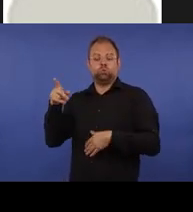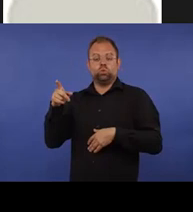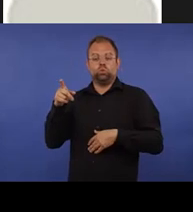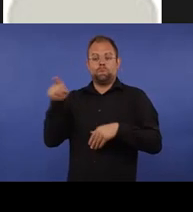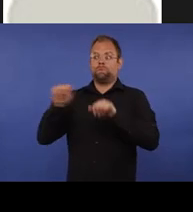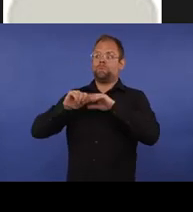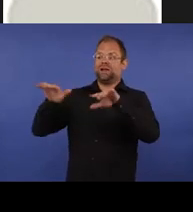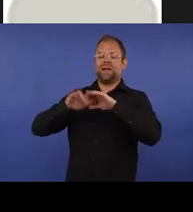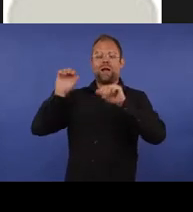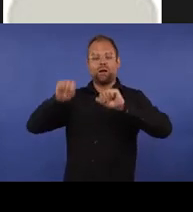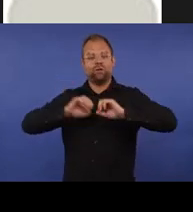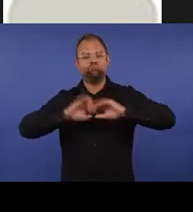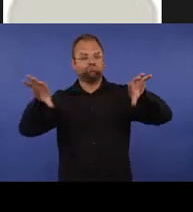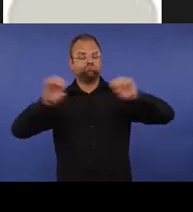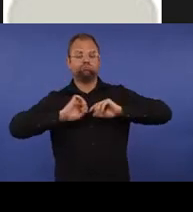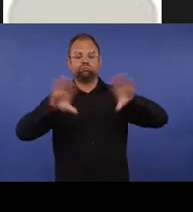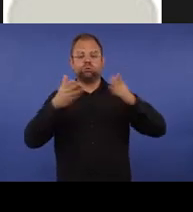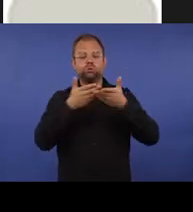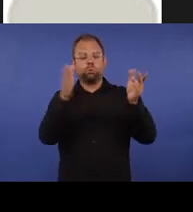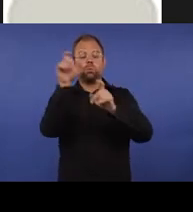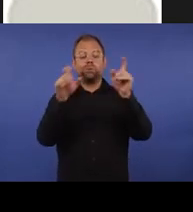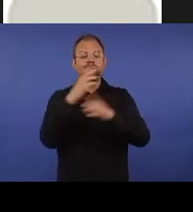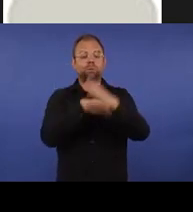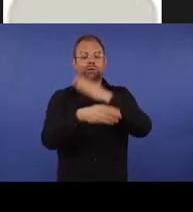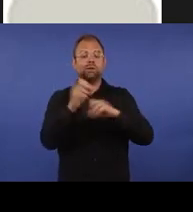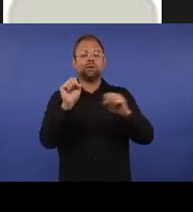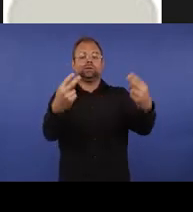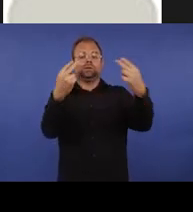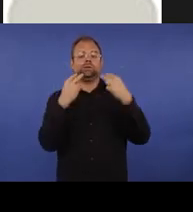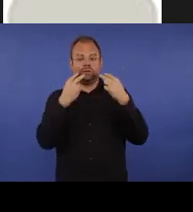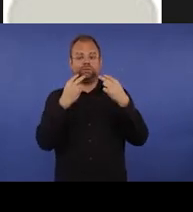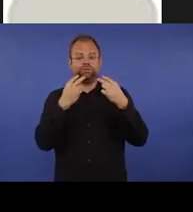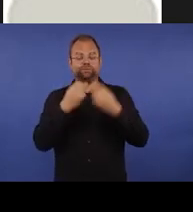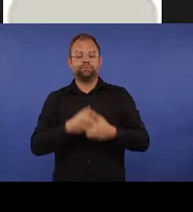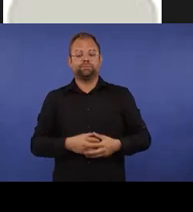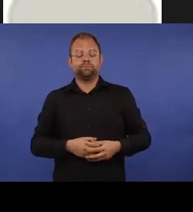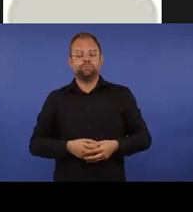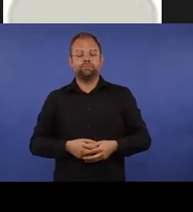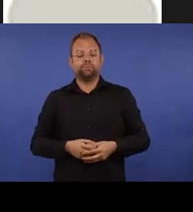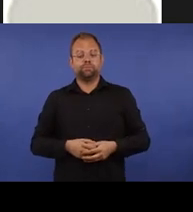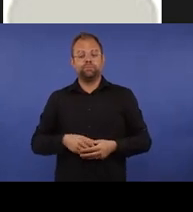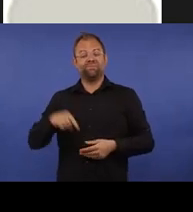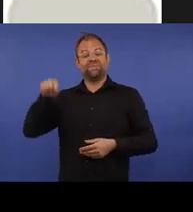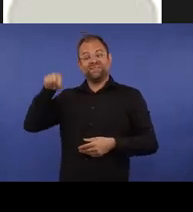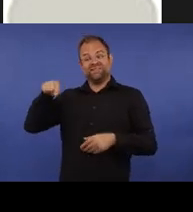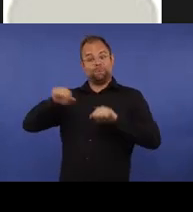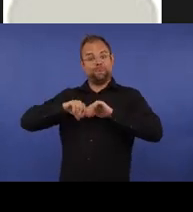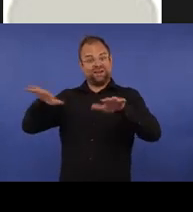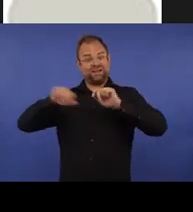be in a modes that people, deaf people or blind people could